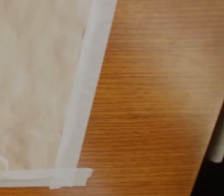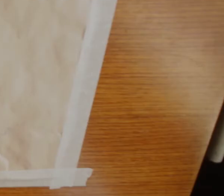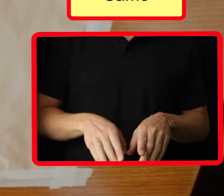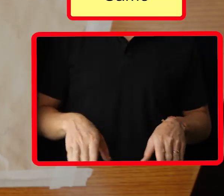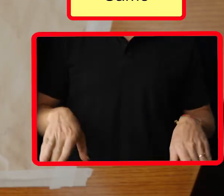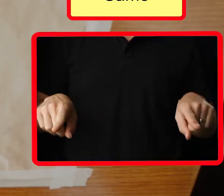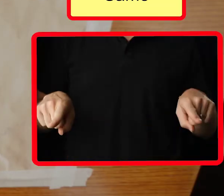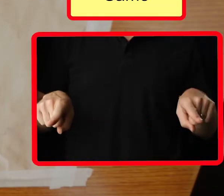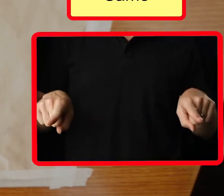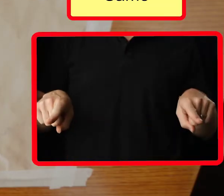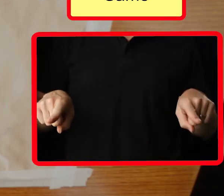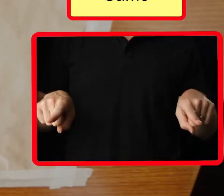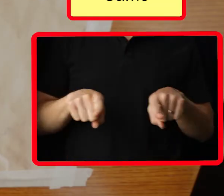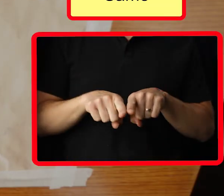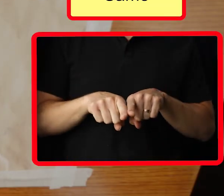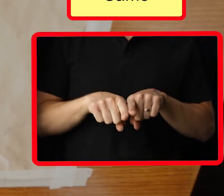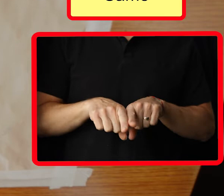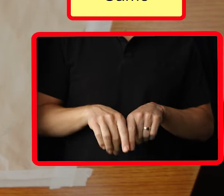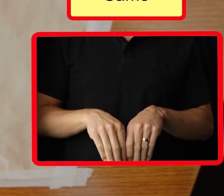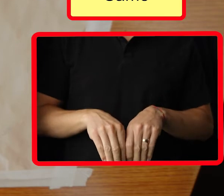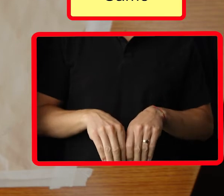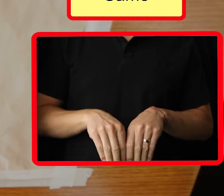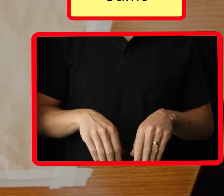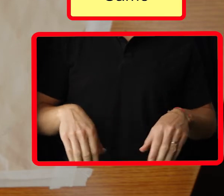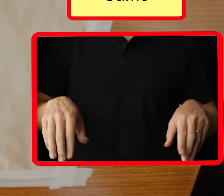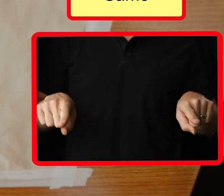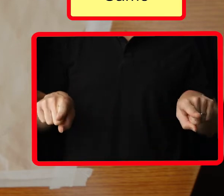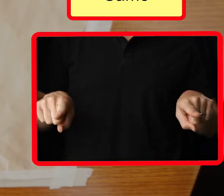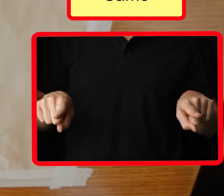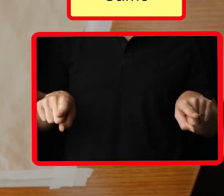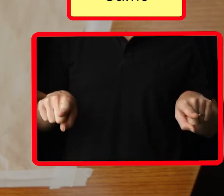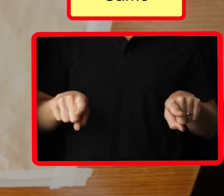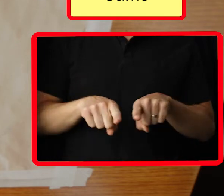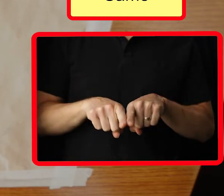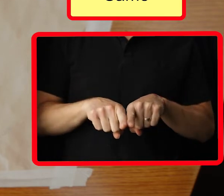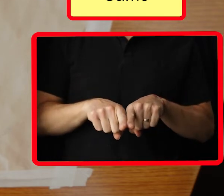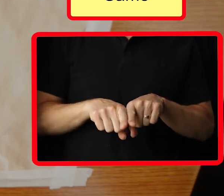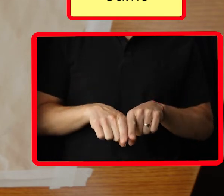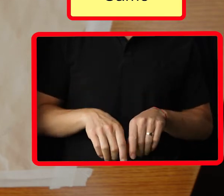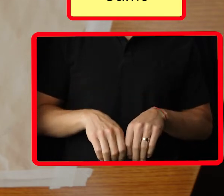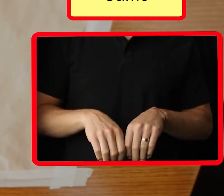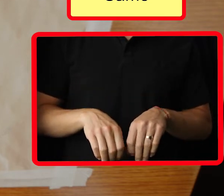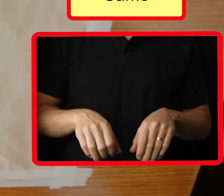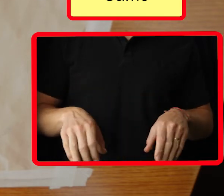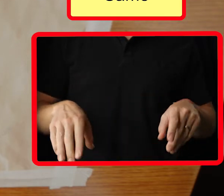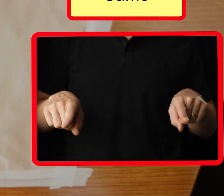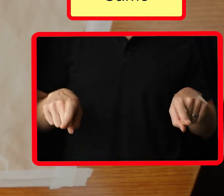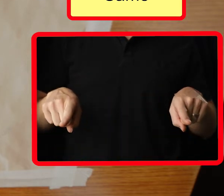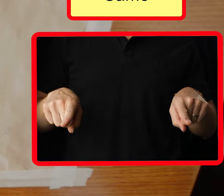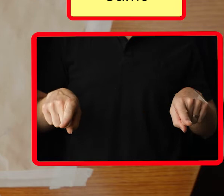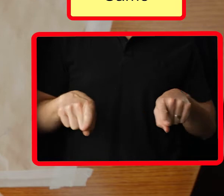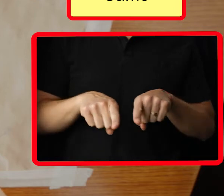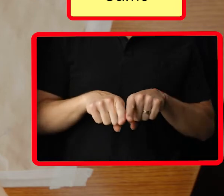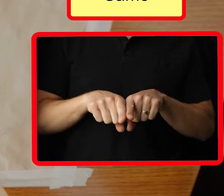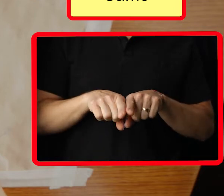student actively and independently engages in expressive mark making, we can start to help them organize their